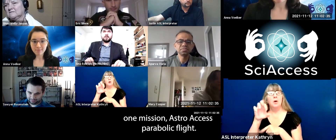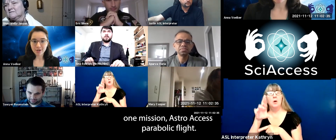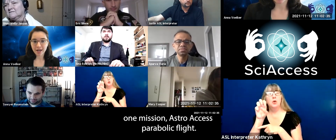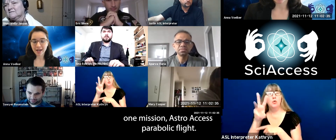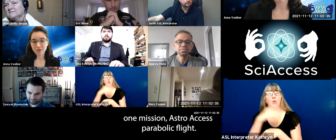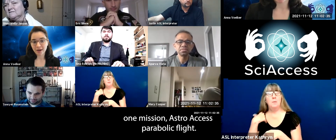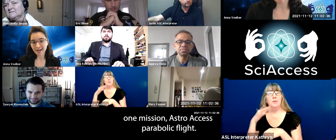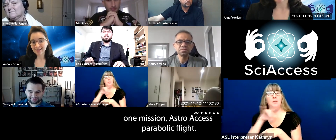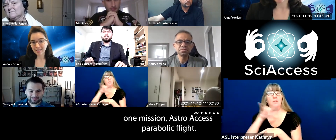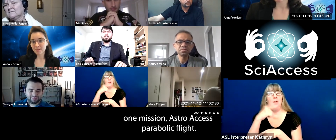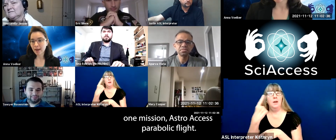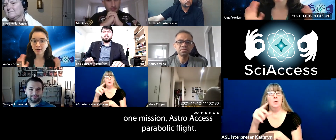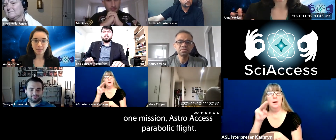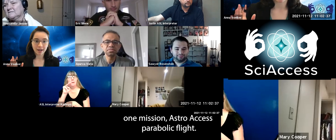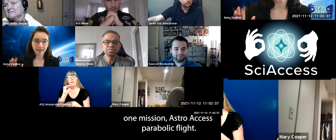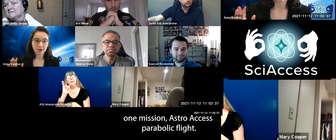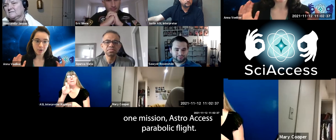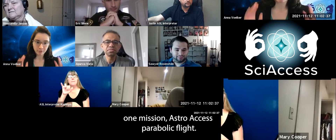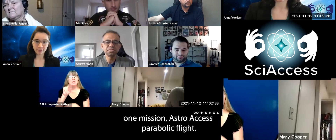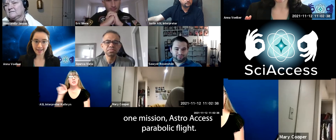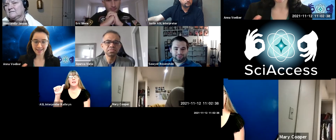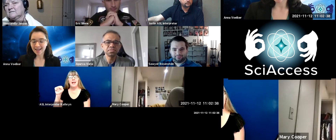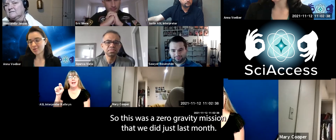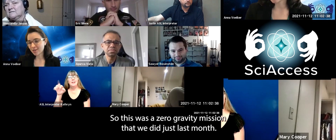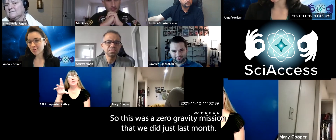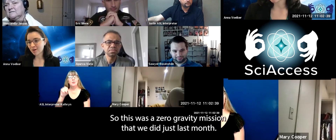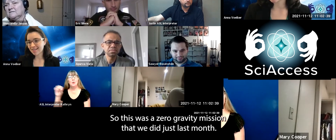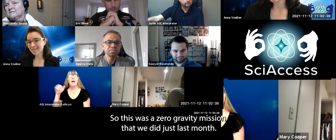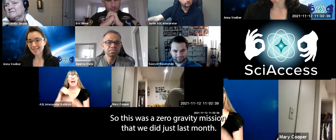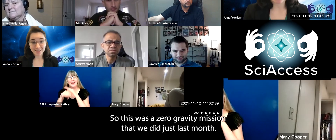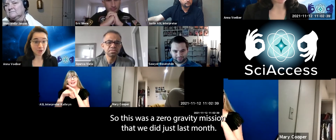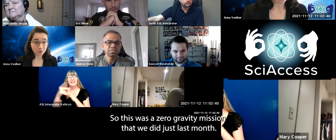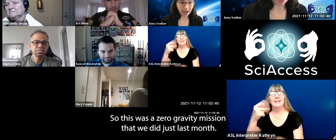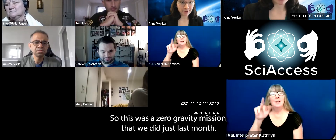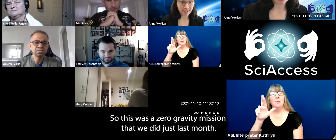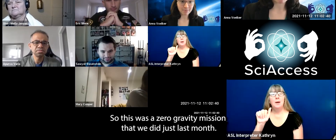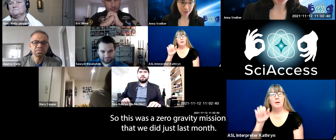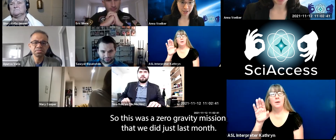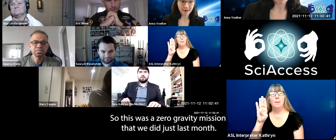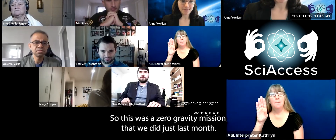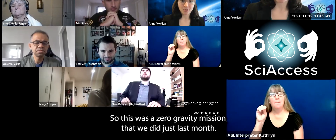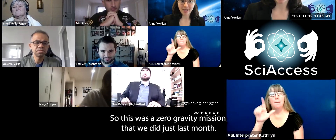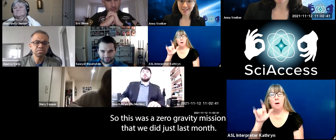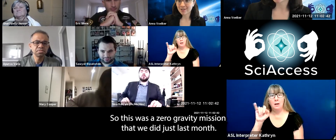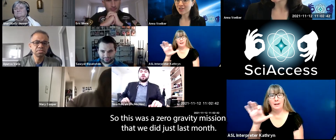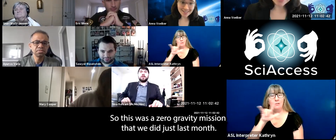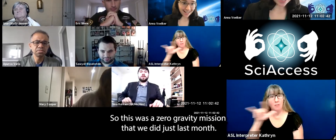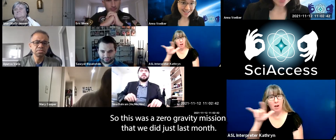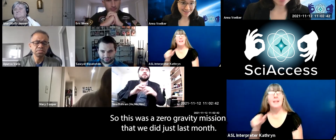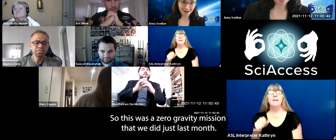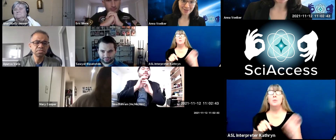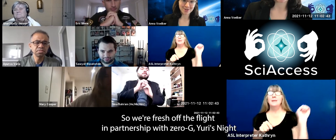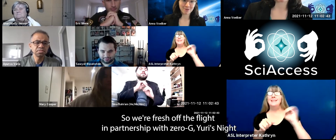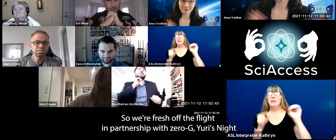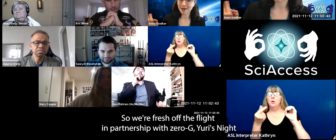1 Mission AstroAccess Parabolic Flight. So this was a zero gravity mission that we did just